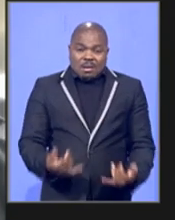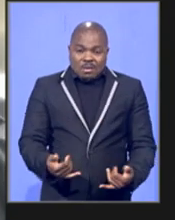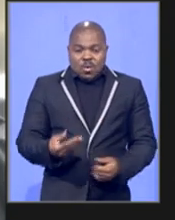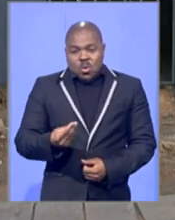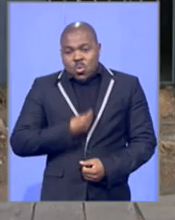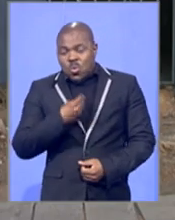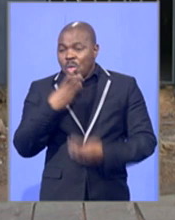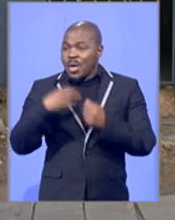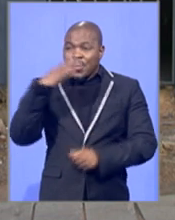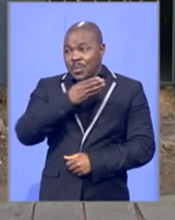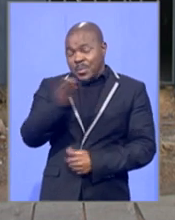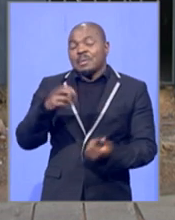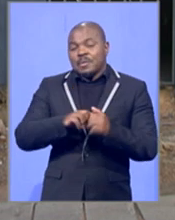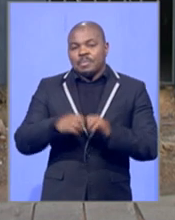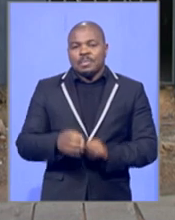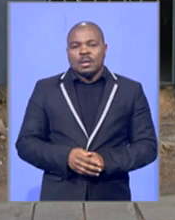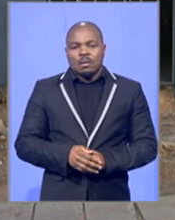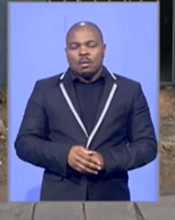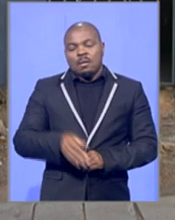youth unemployment.